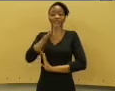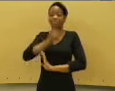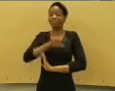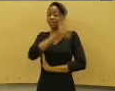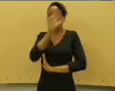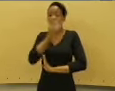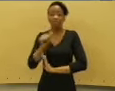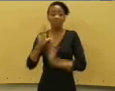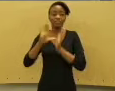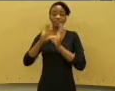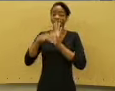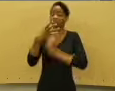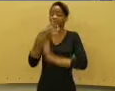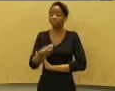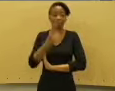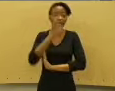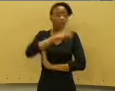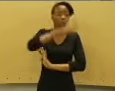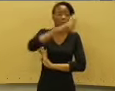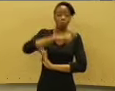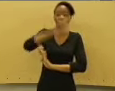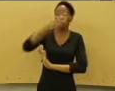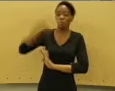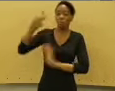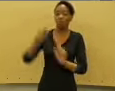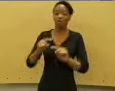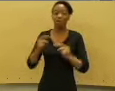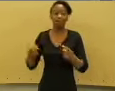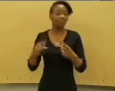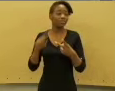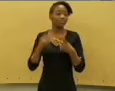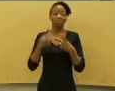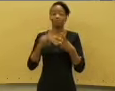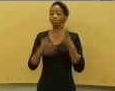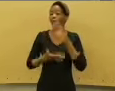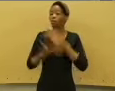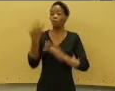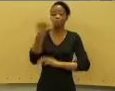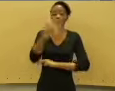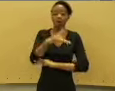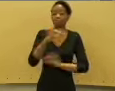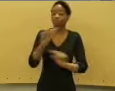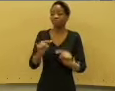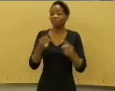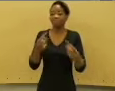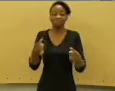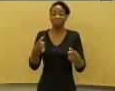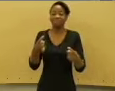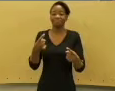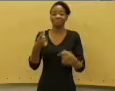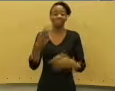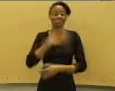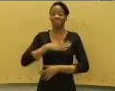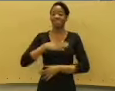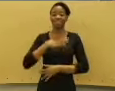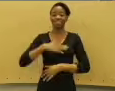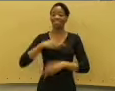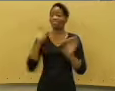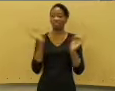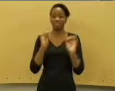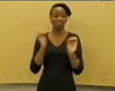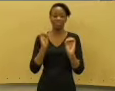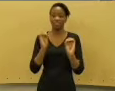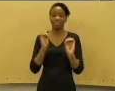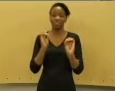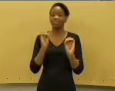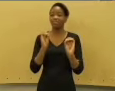Being unable to travel, for one, being unable to go out because you don't feel anything and you can't tell when